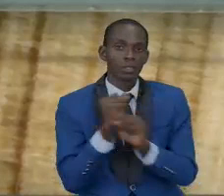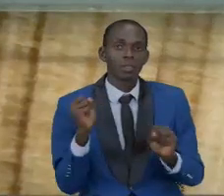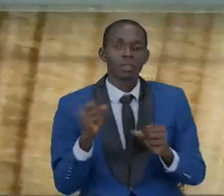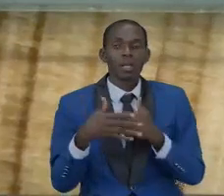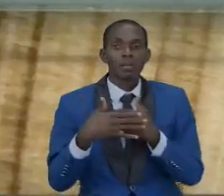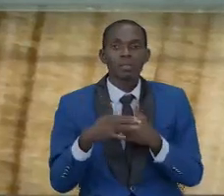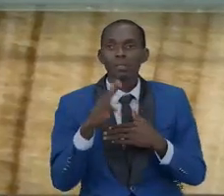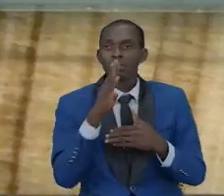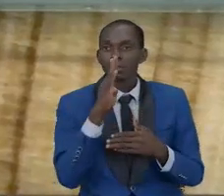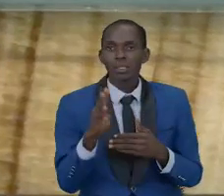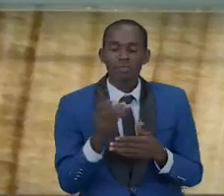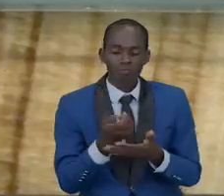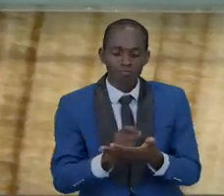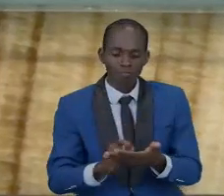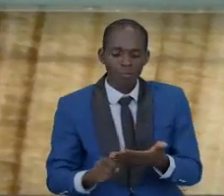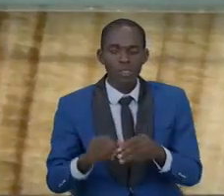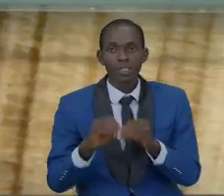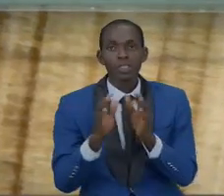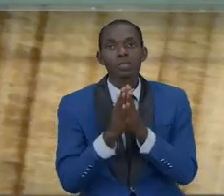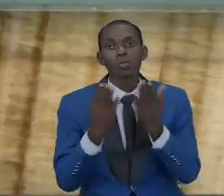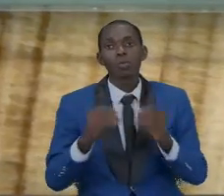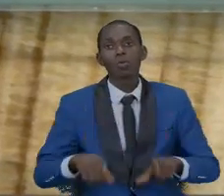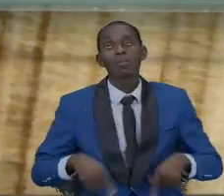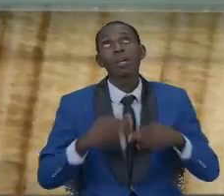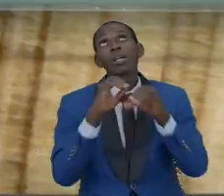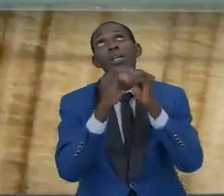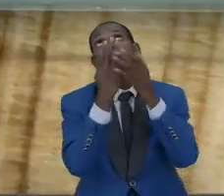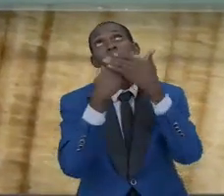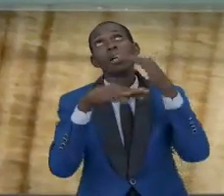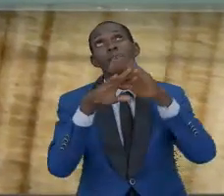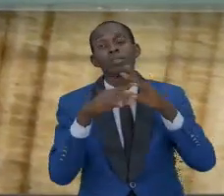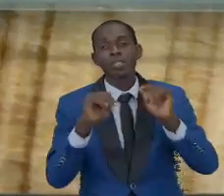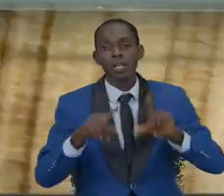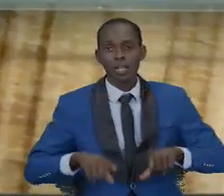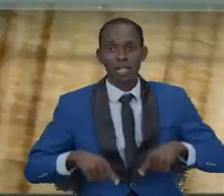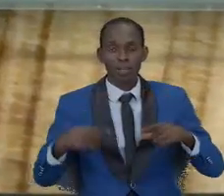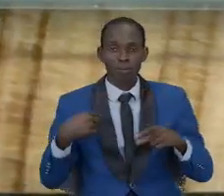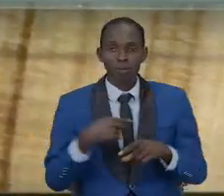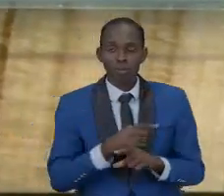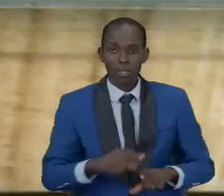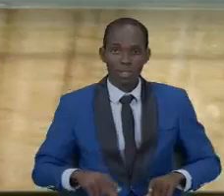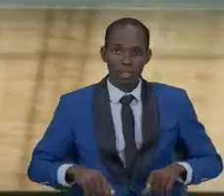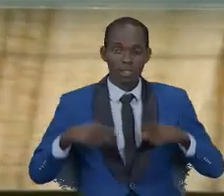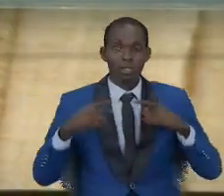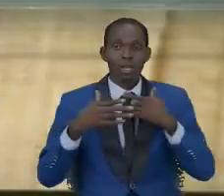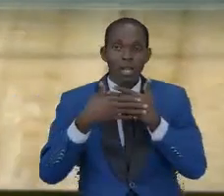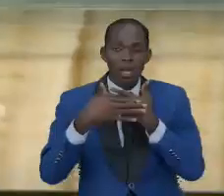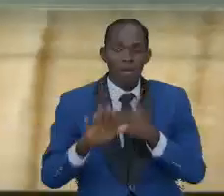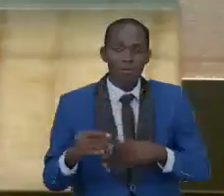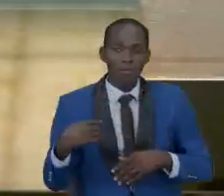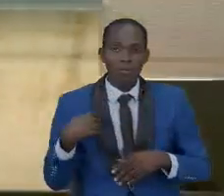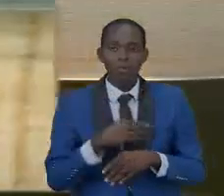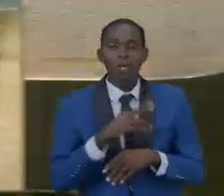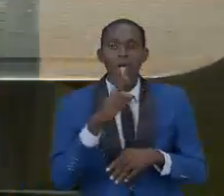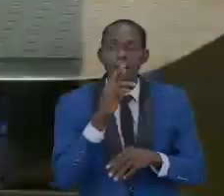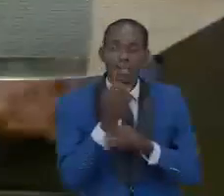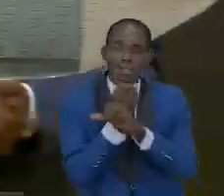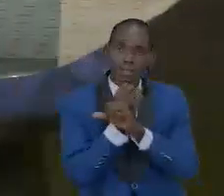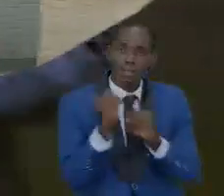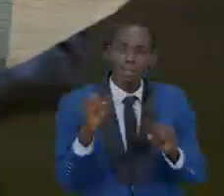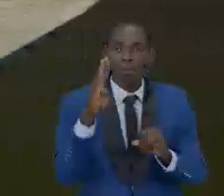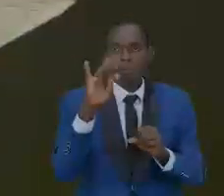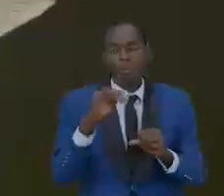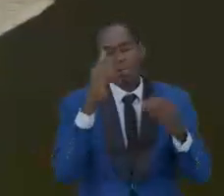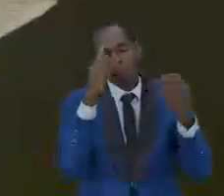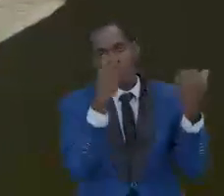after being reaching in The Book of Life in heaven the life we live after were justified by faith